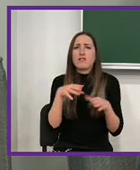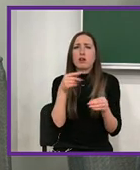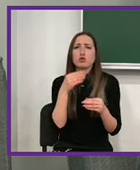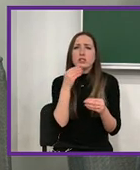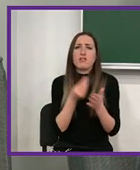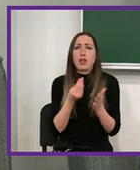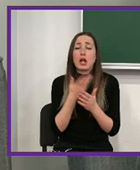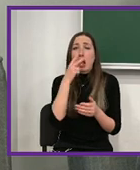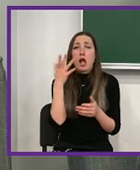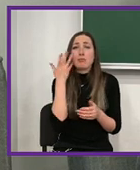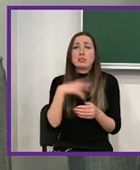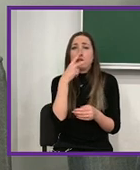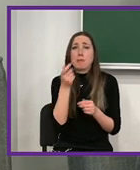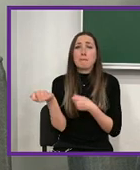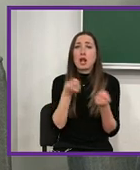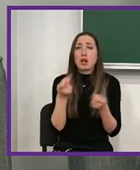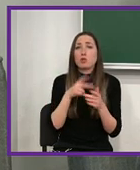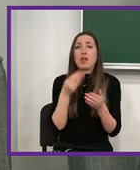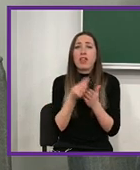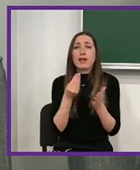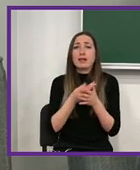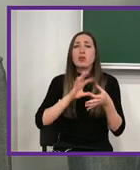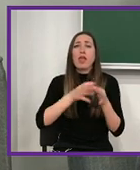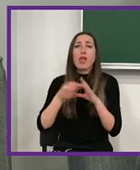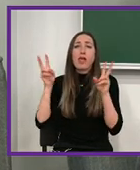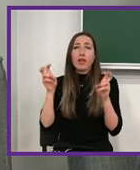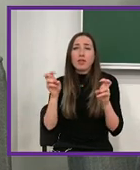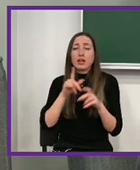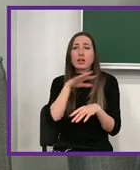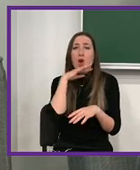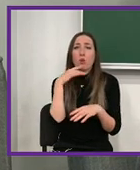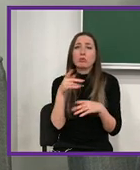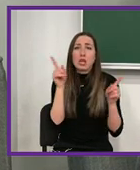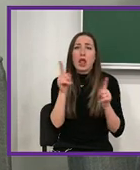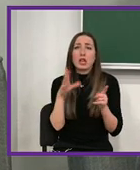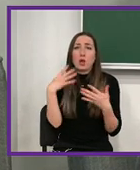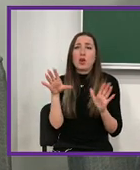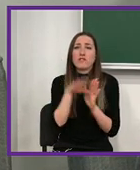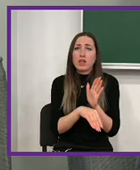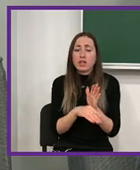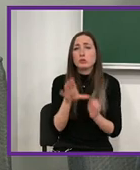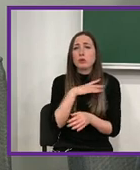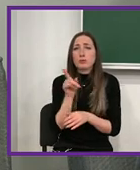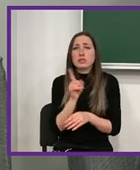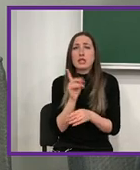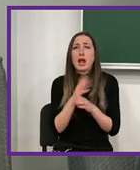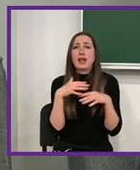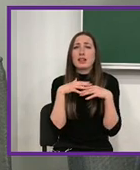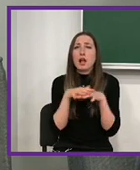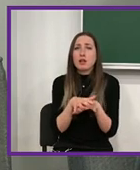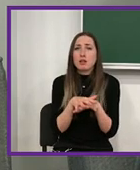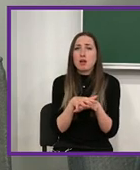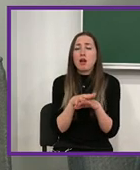we have several measures in place here. We have our integrity due diligence process,